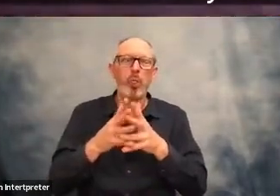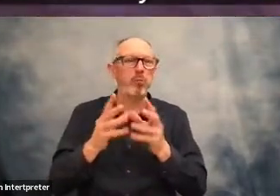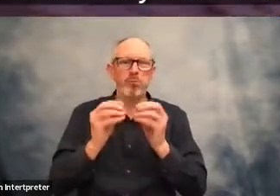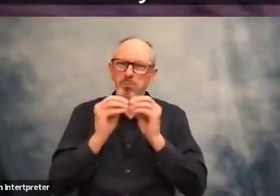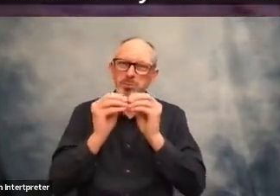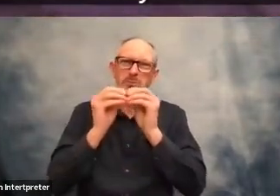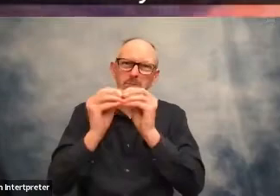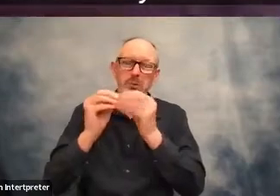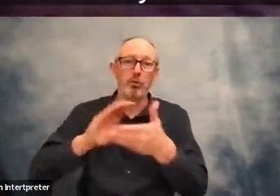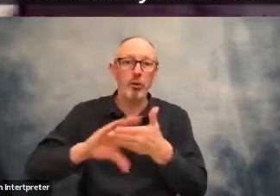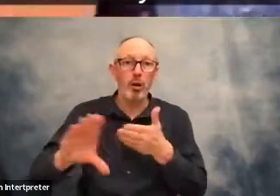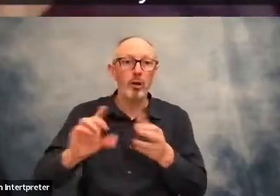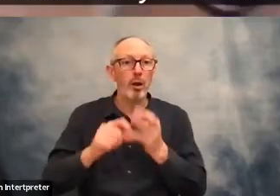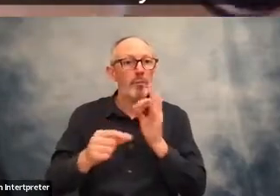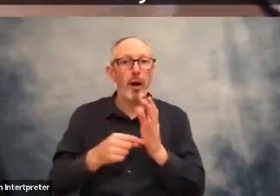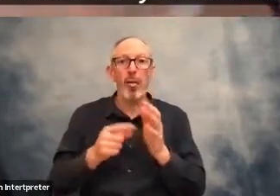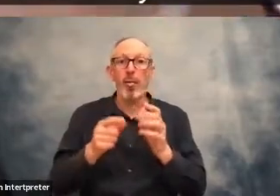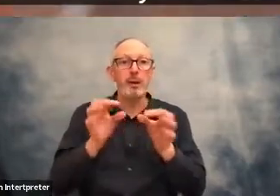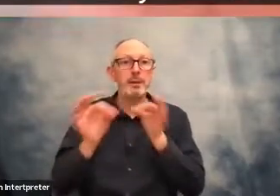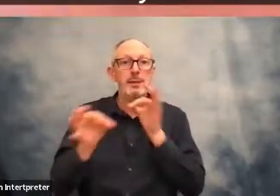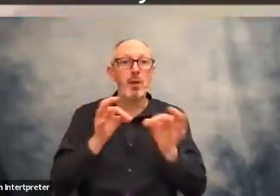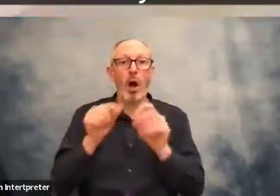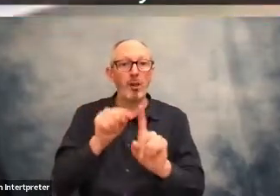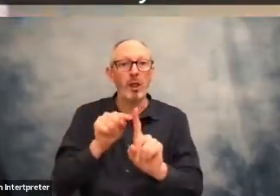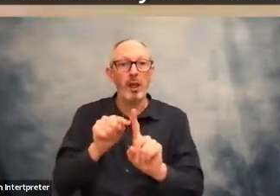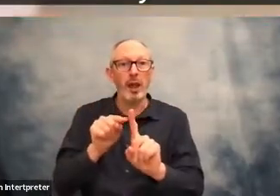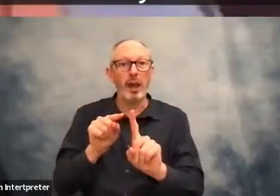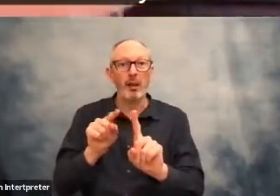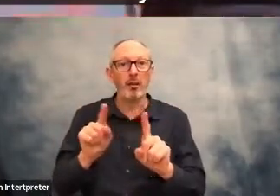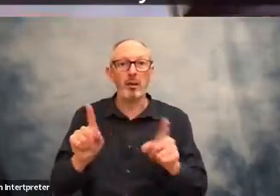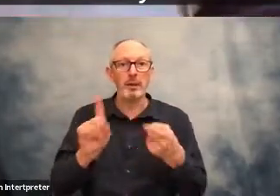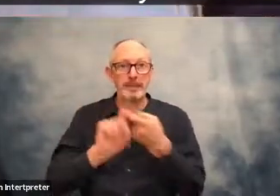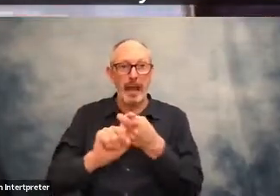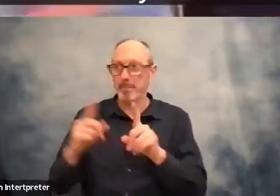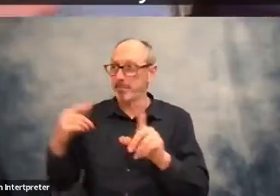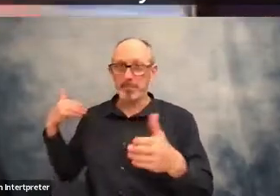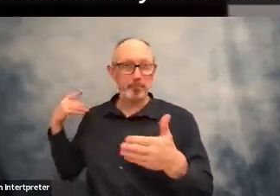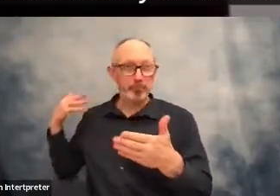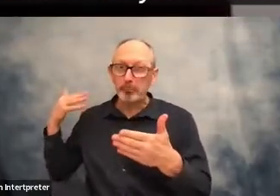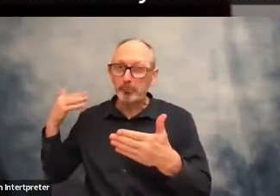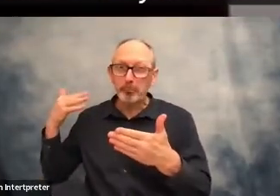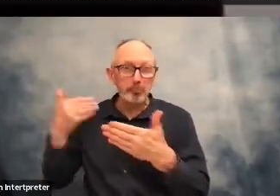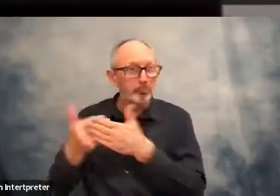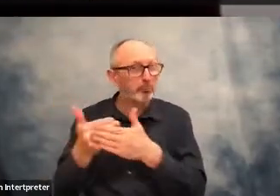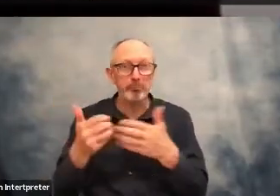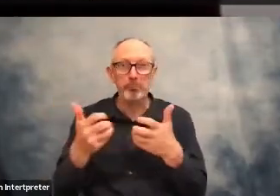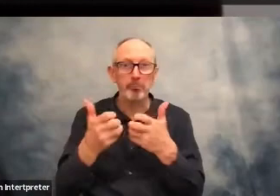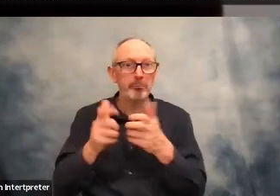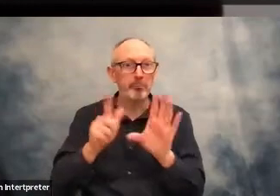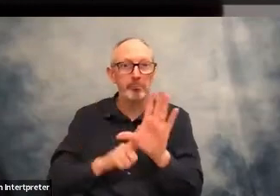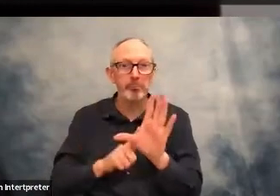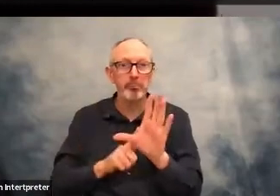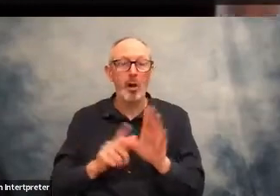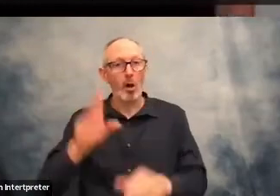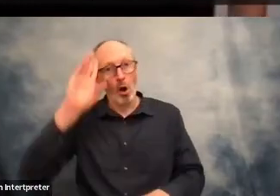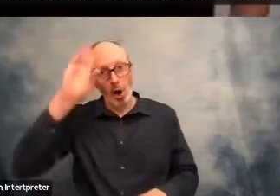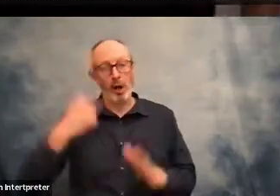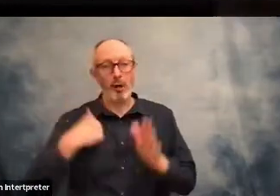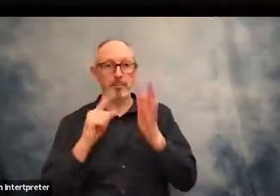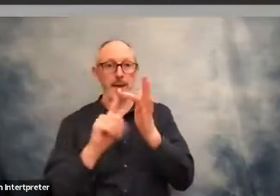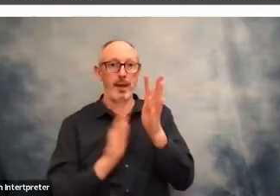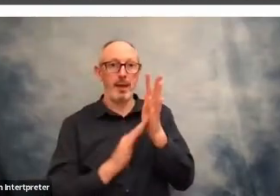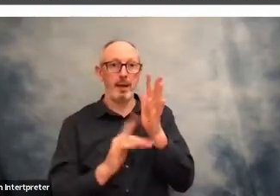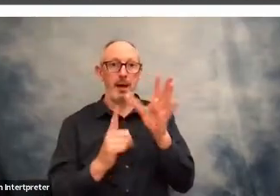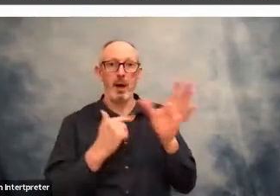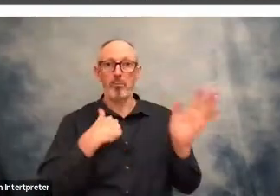are, the design has not changed in decades and remains incredibly non-inclusive. Hi, I'm Emma, a 19-year-old founder